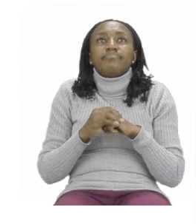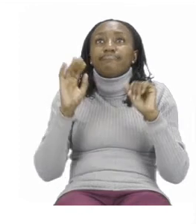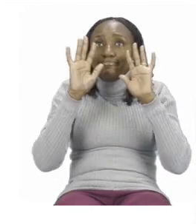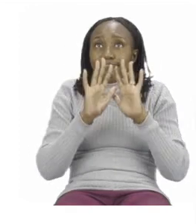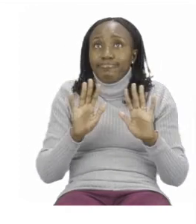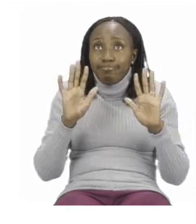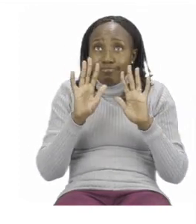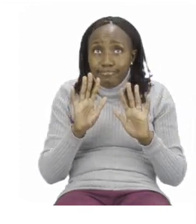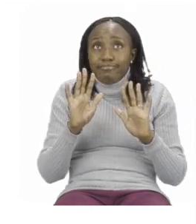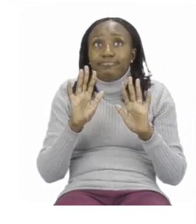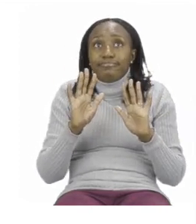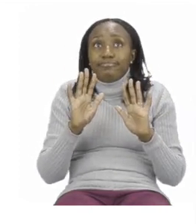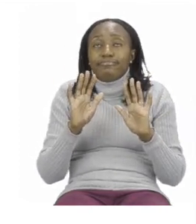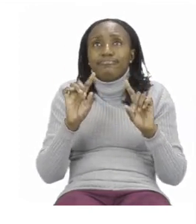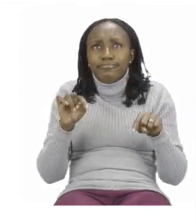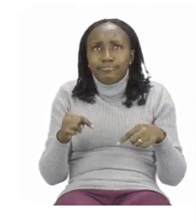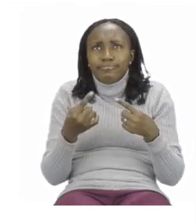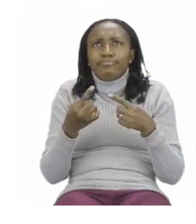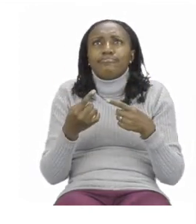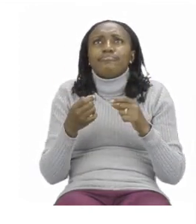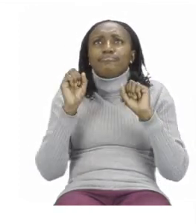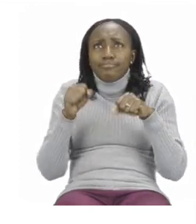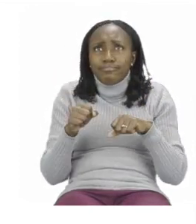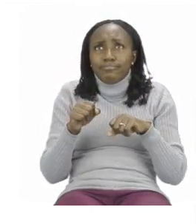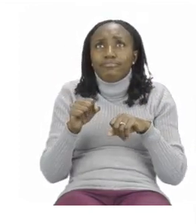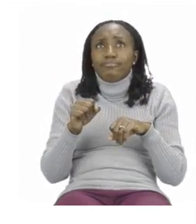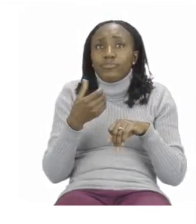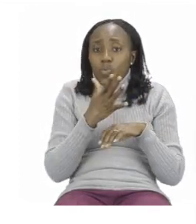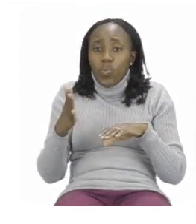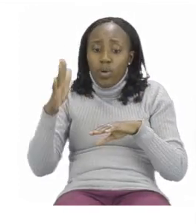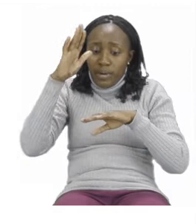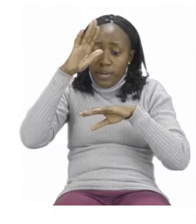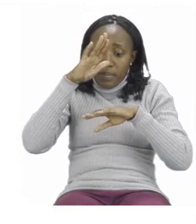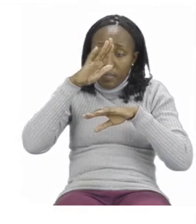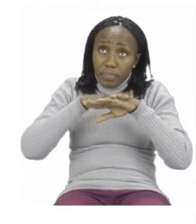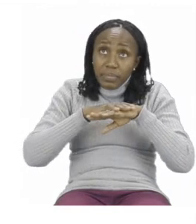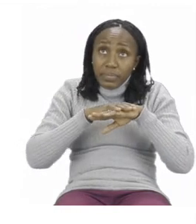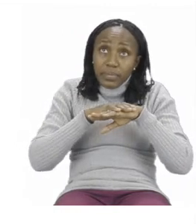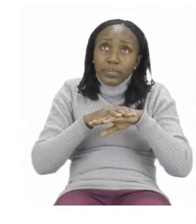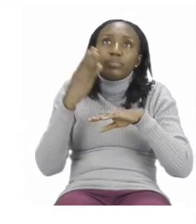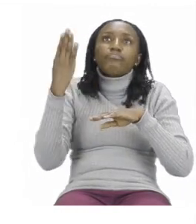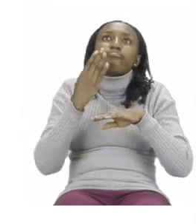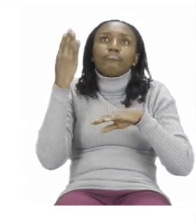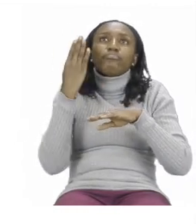the objects which floats blue and